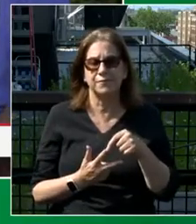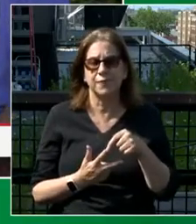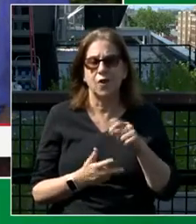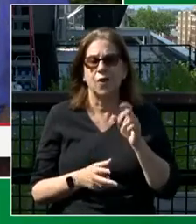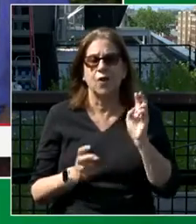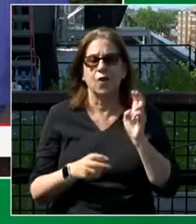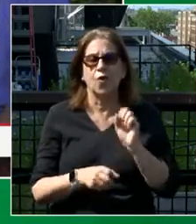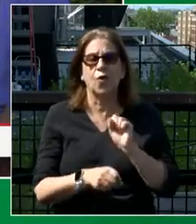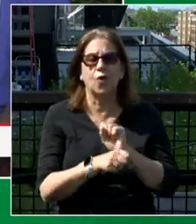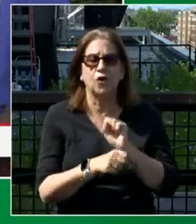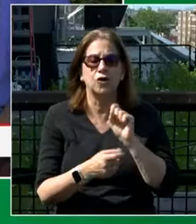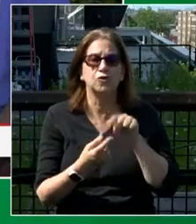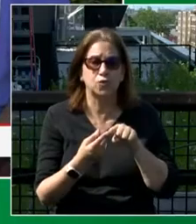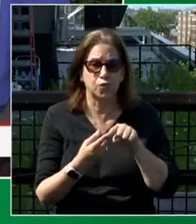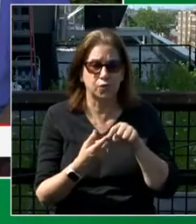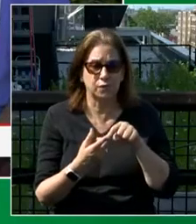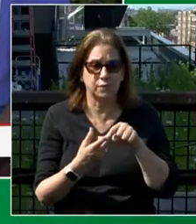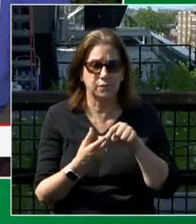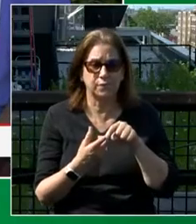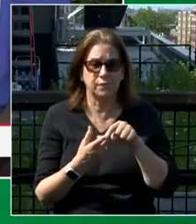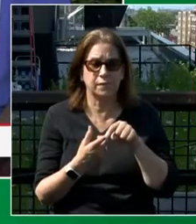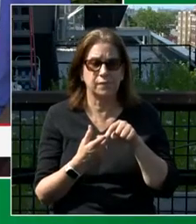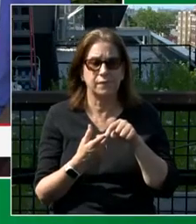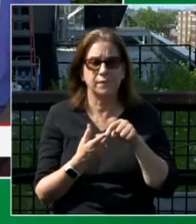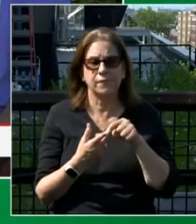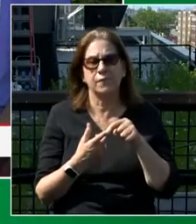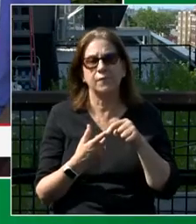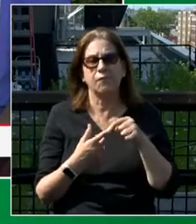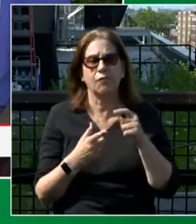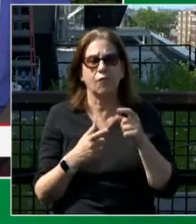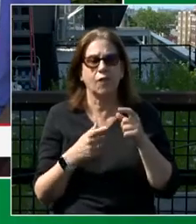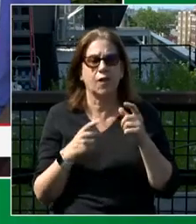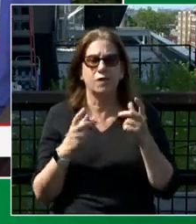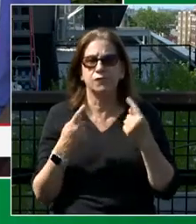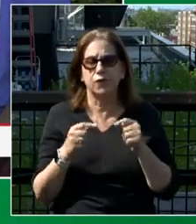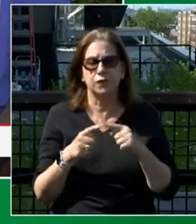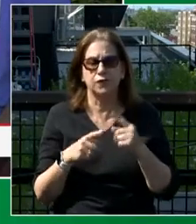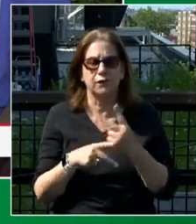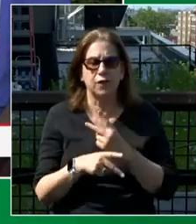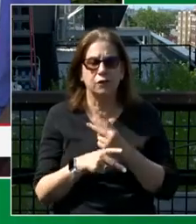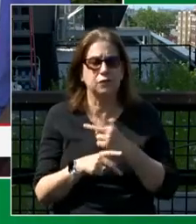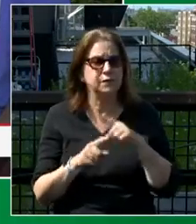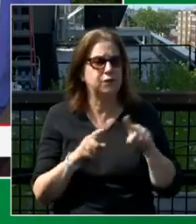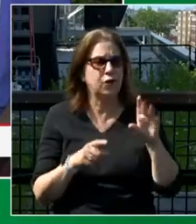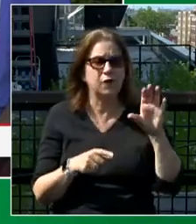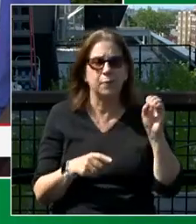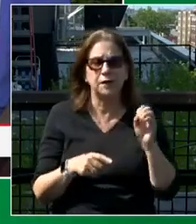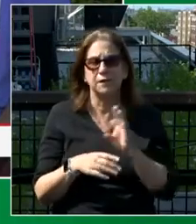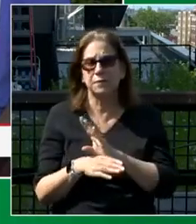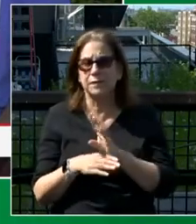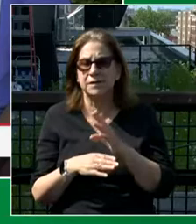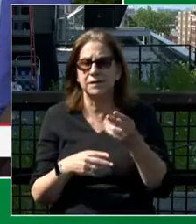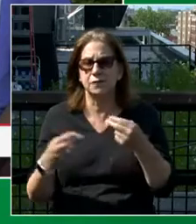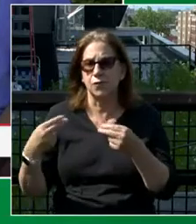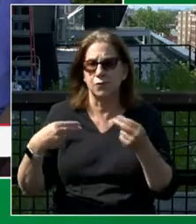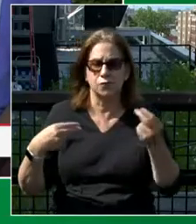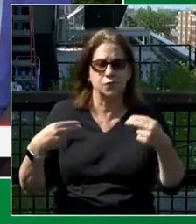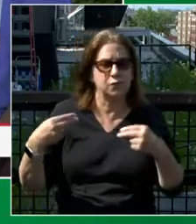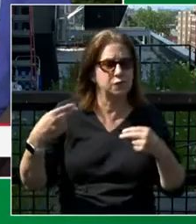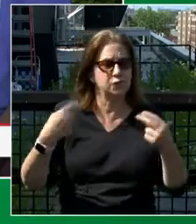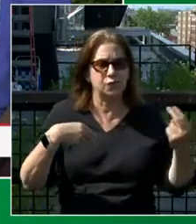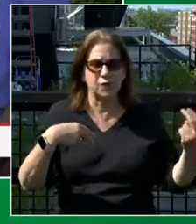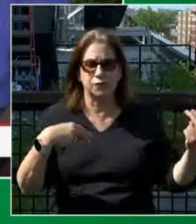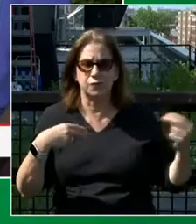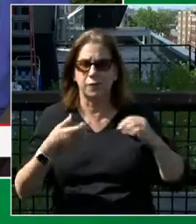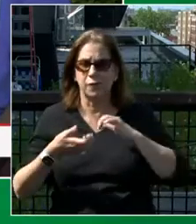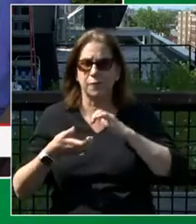to support and work with employers, businesses like this place, as alternative work locations. Yep. On